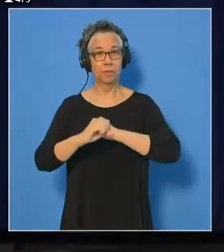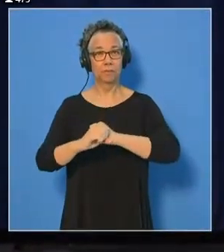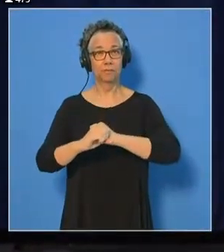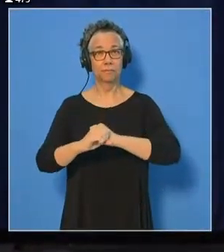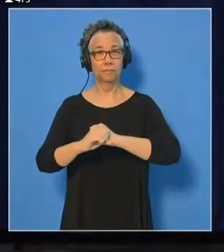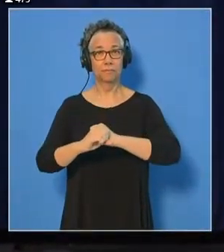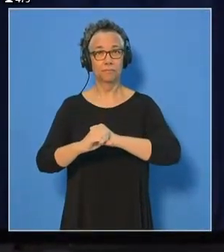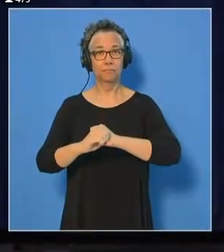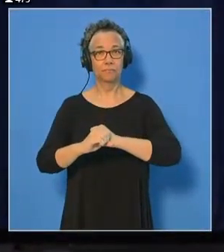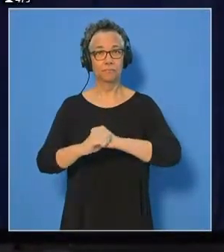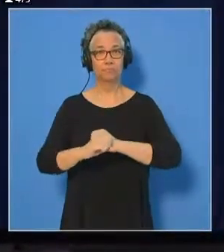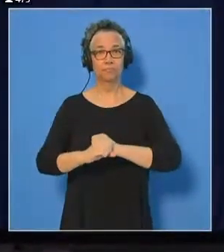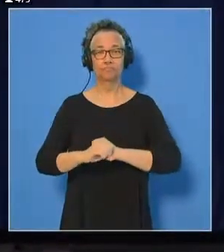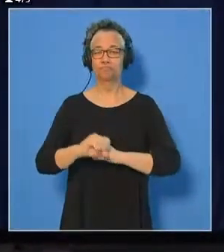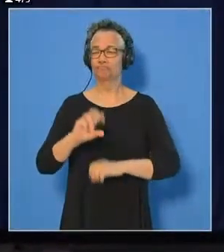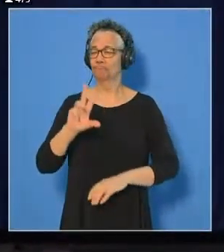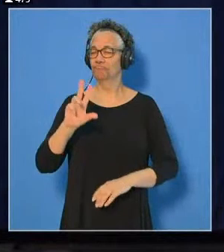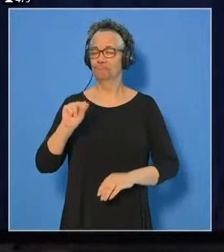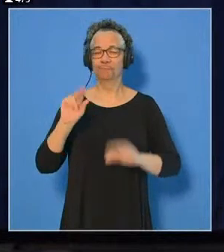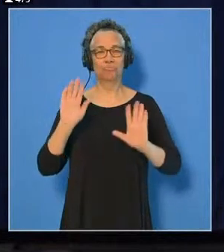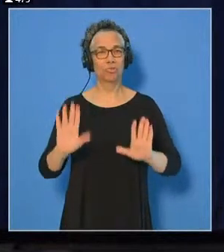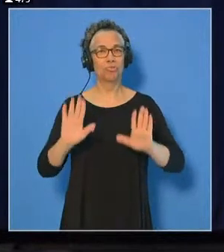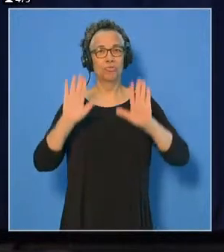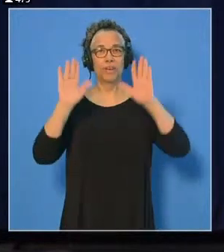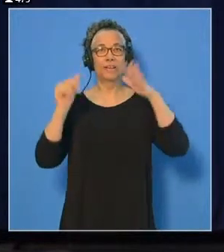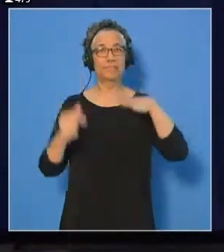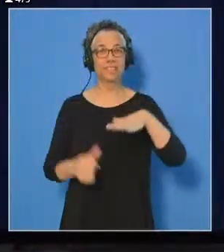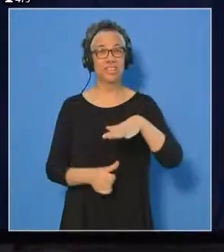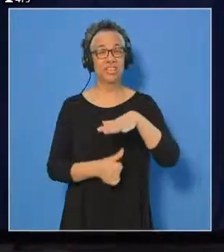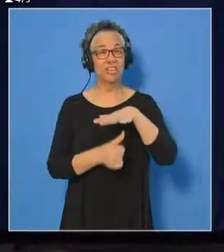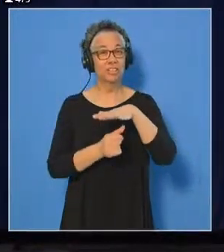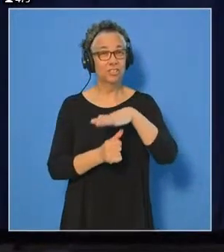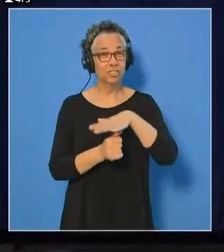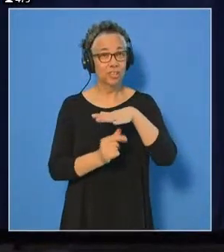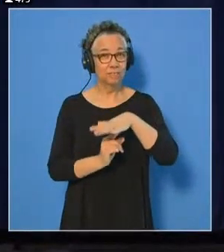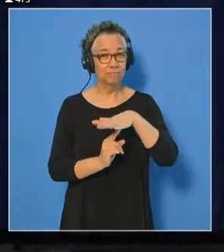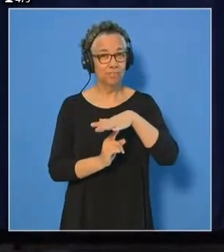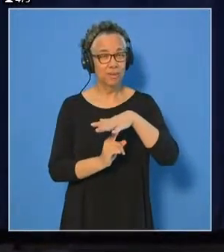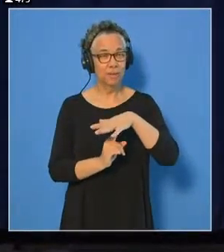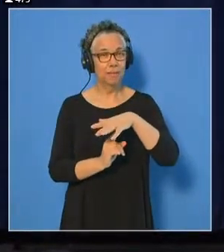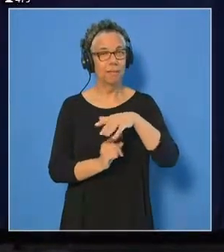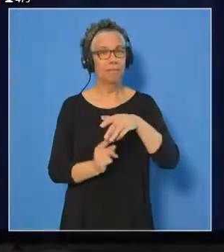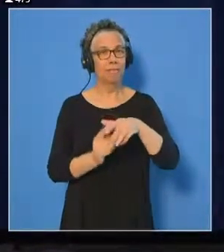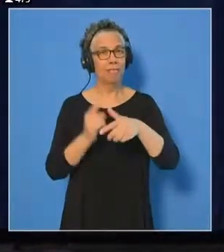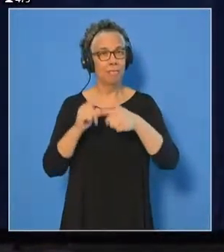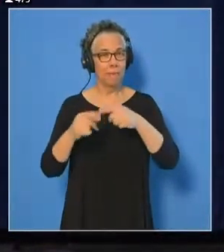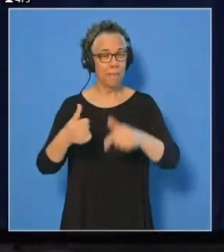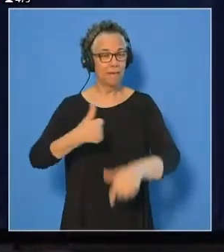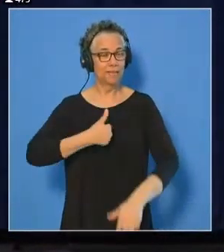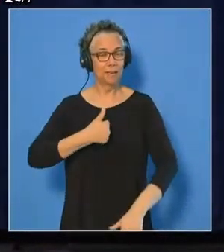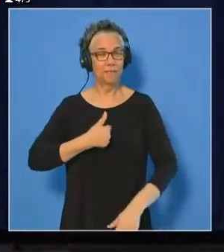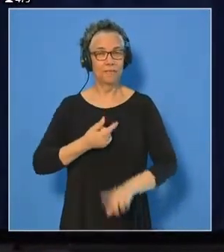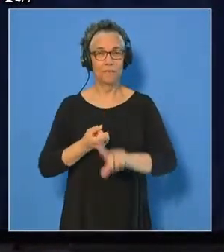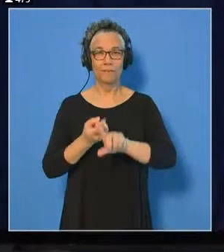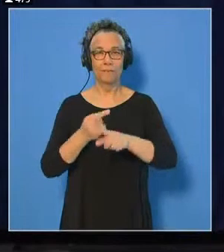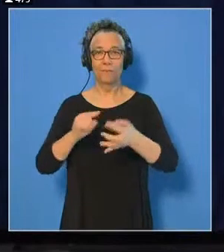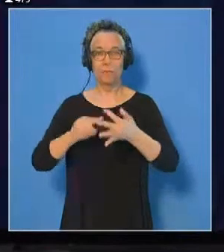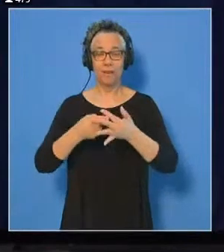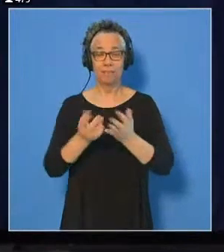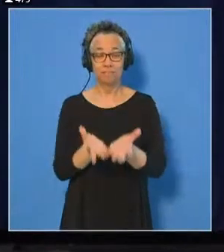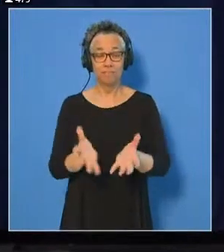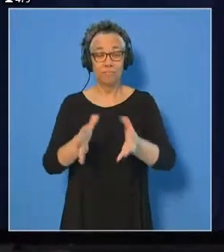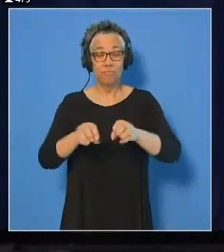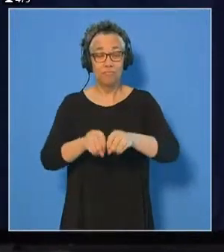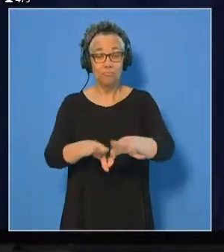There has been no greater champion of the importance of testing than myself. From the beginning of this pandemic, and even before it